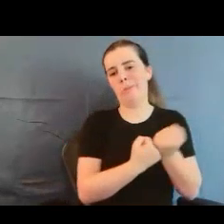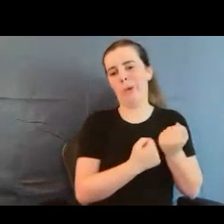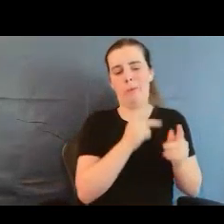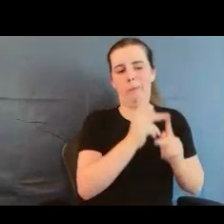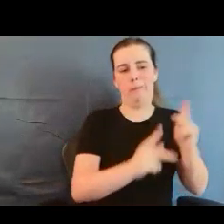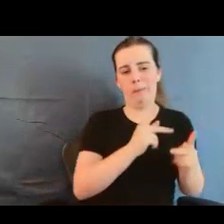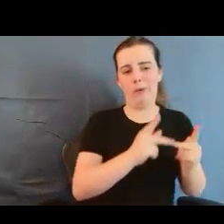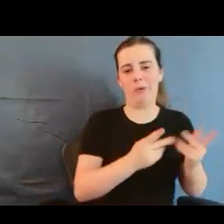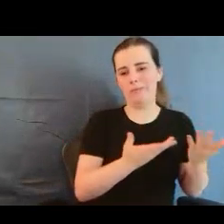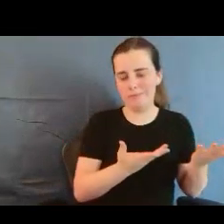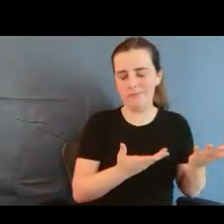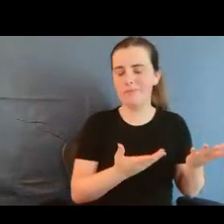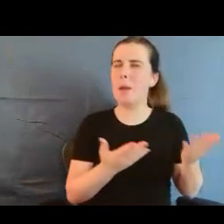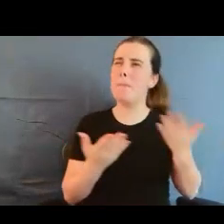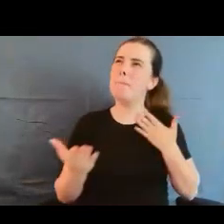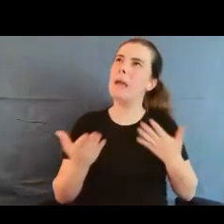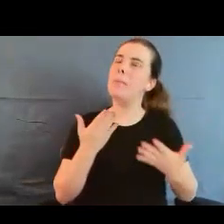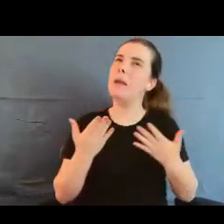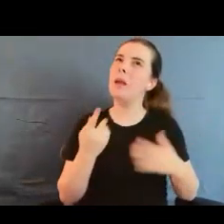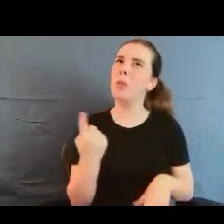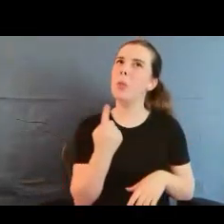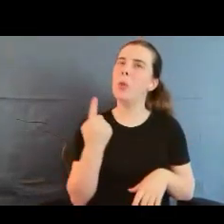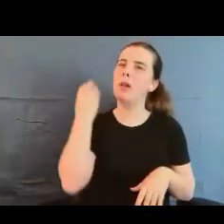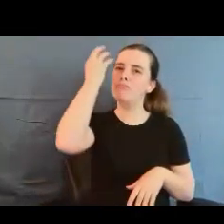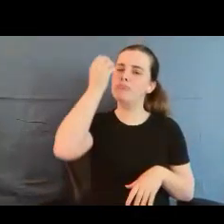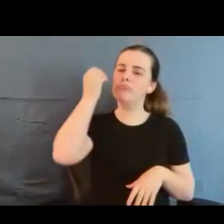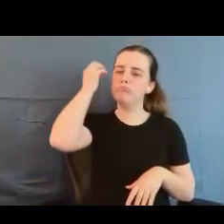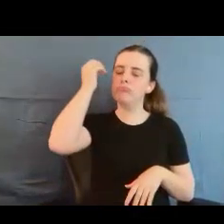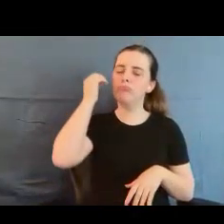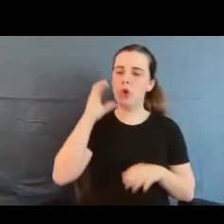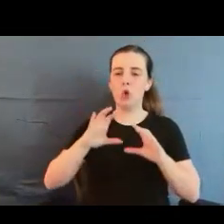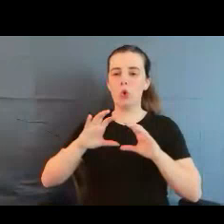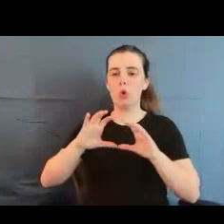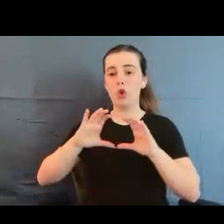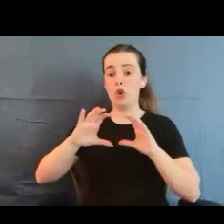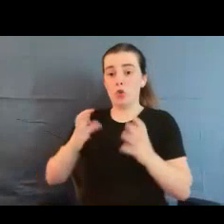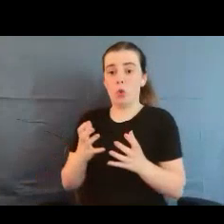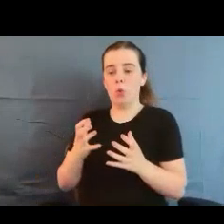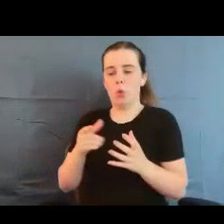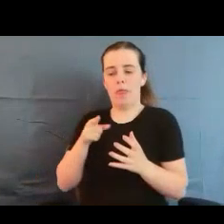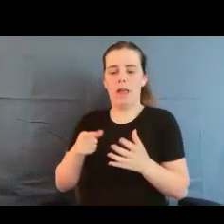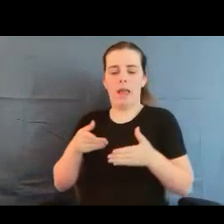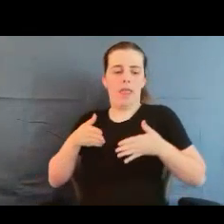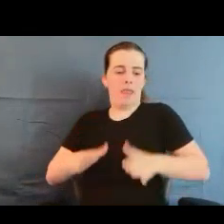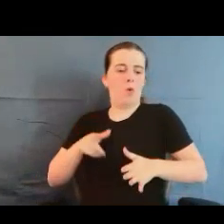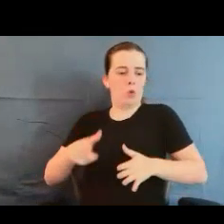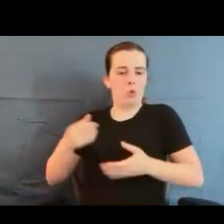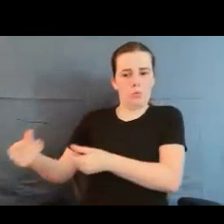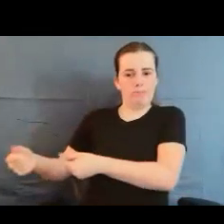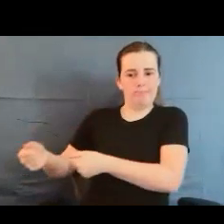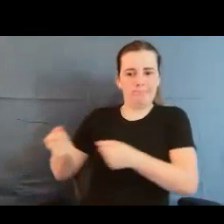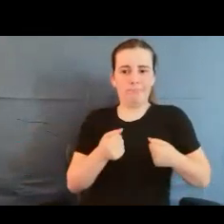I guess the only consideration that is notable is that crew allows you to bring things that are you've trained with that are specific to you. So if you know